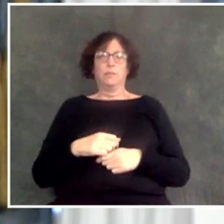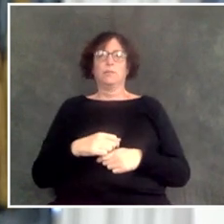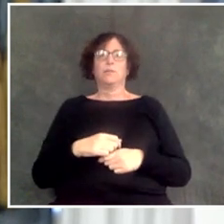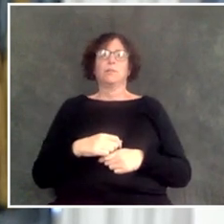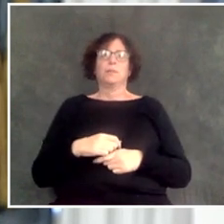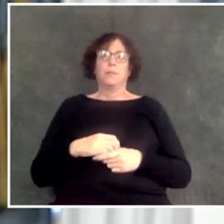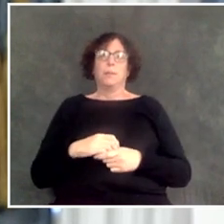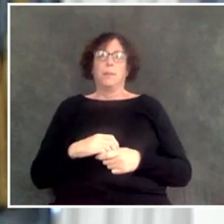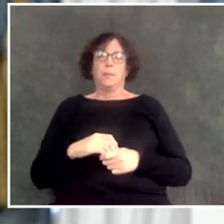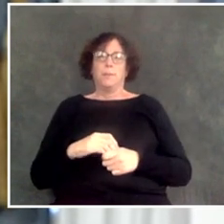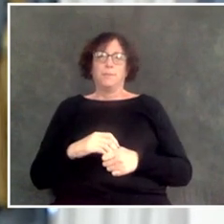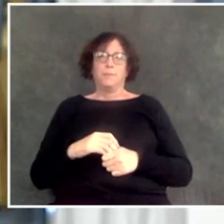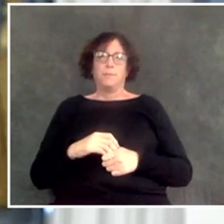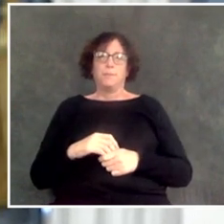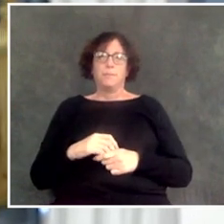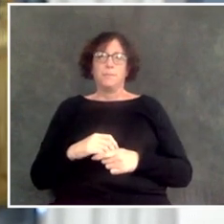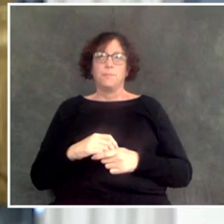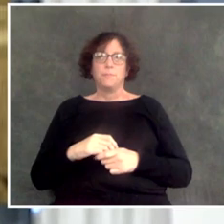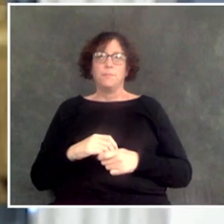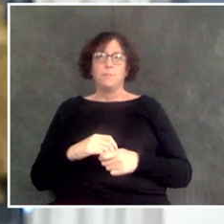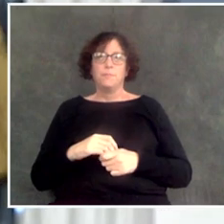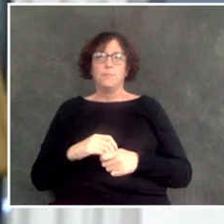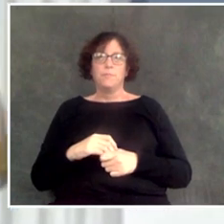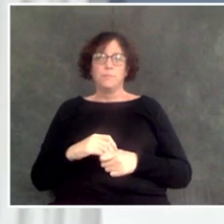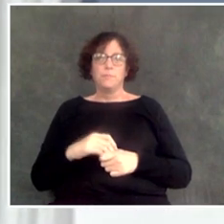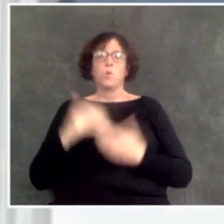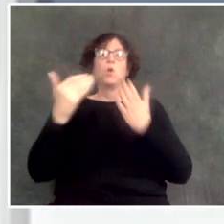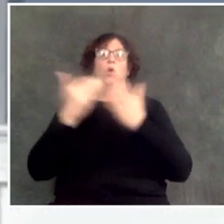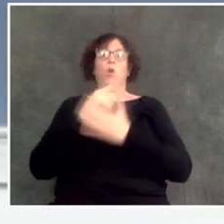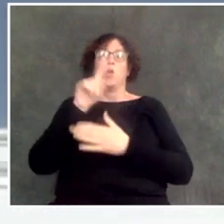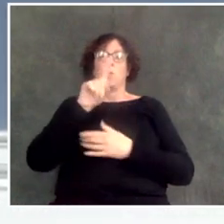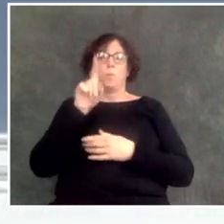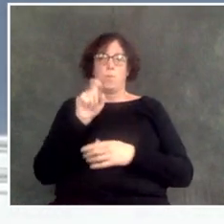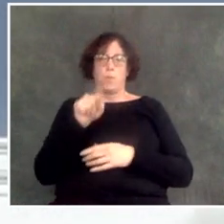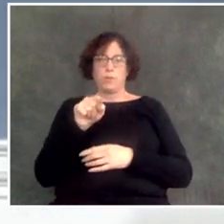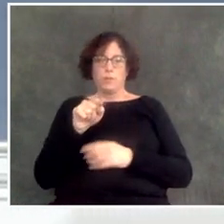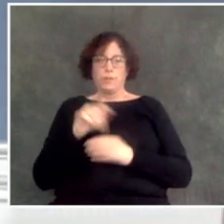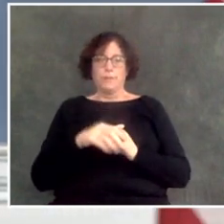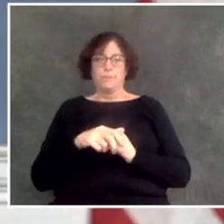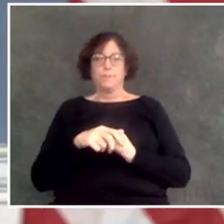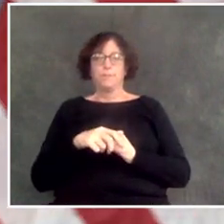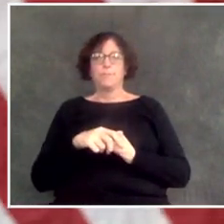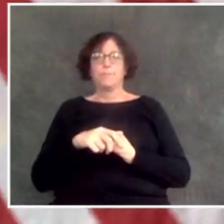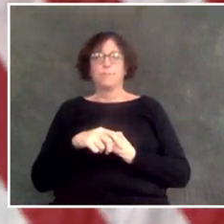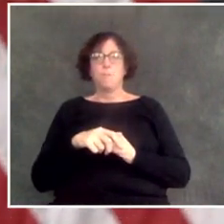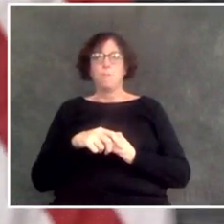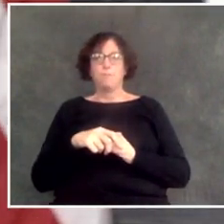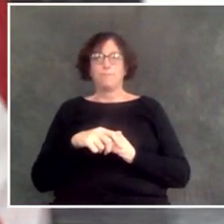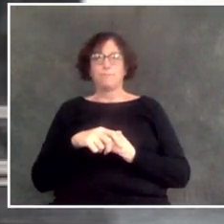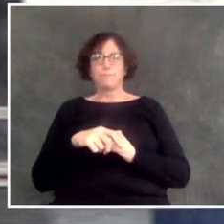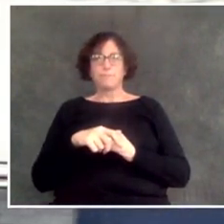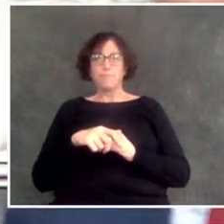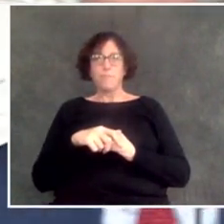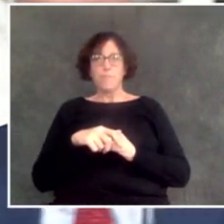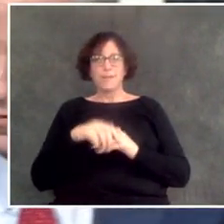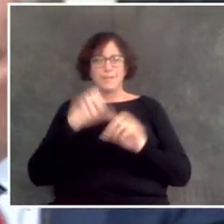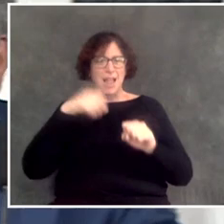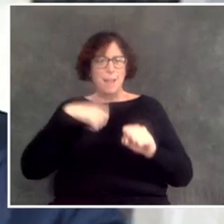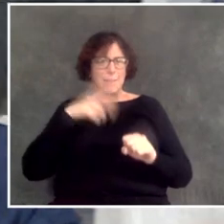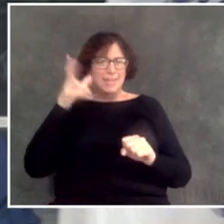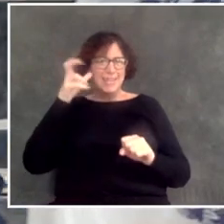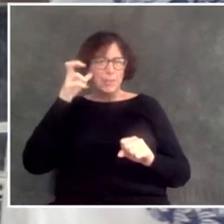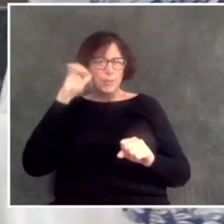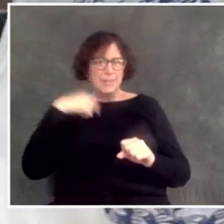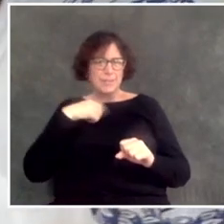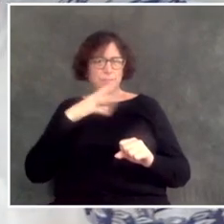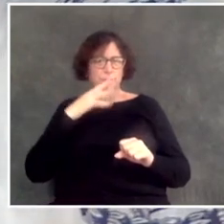Go ahead. Next, we have Joe Anuta from Politico. Joe? Mr. Mayor, can you hear me? Yeah, Joe. I was